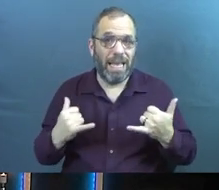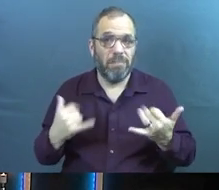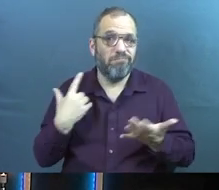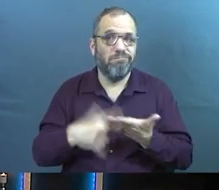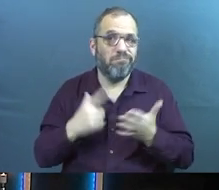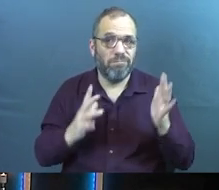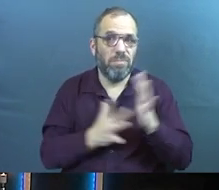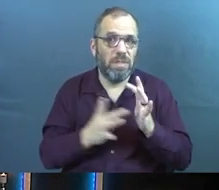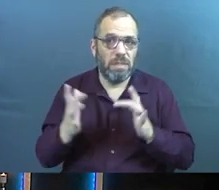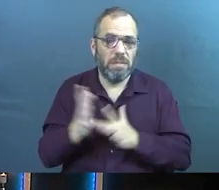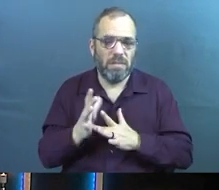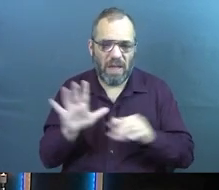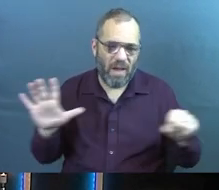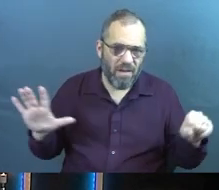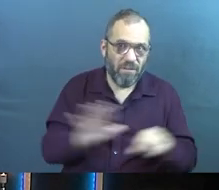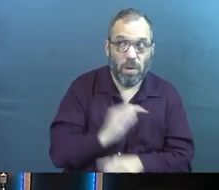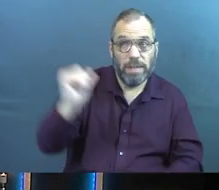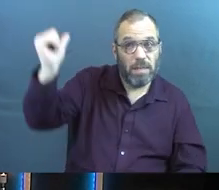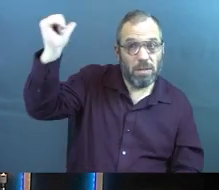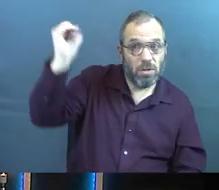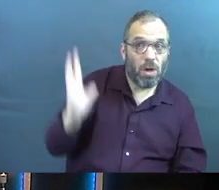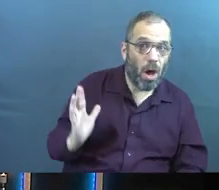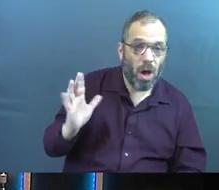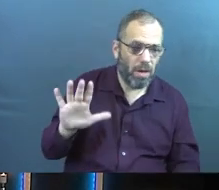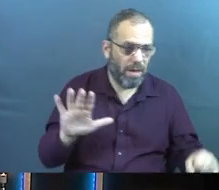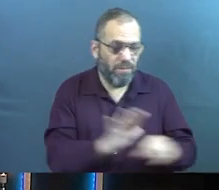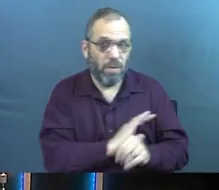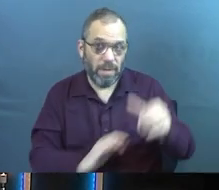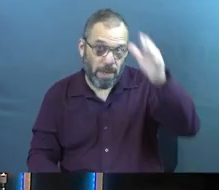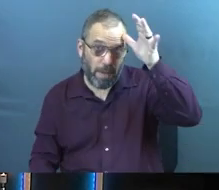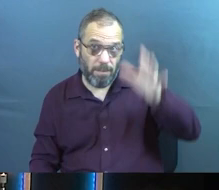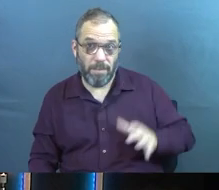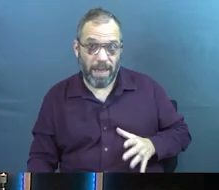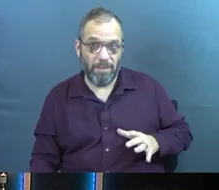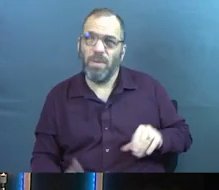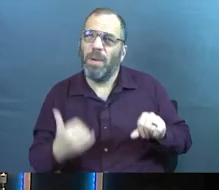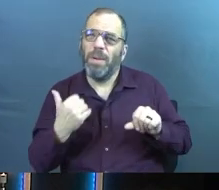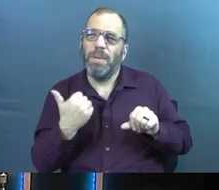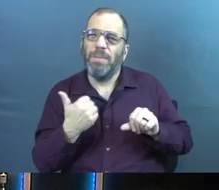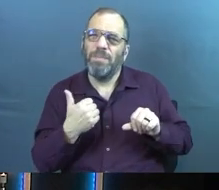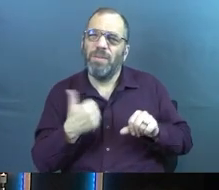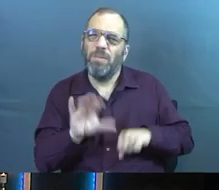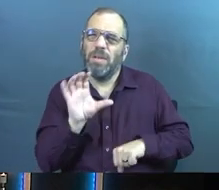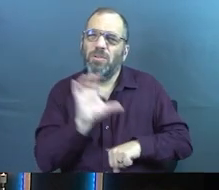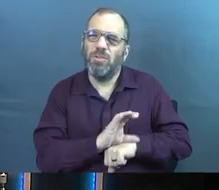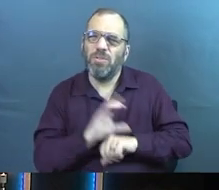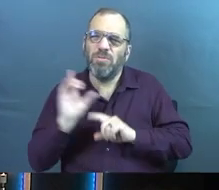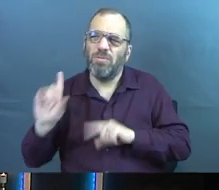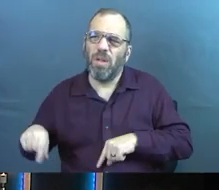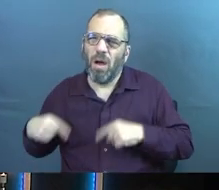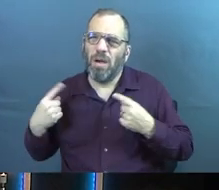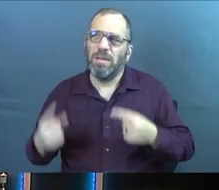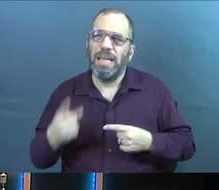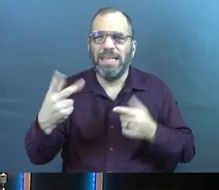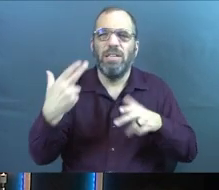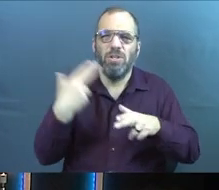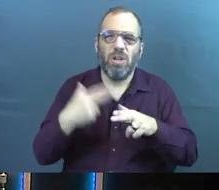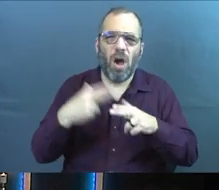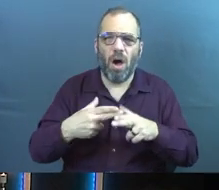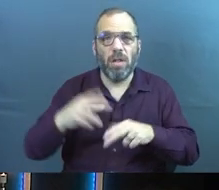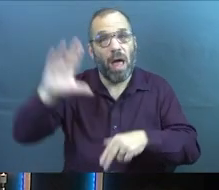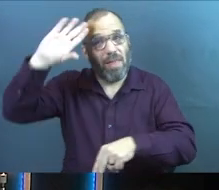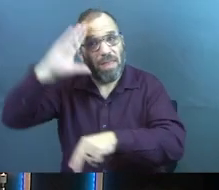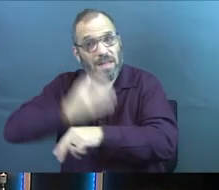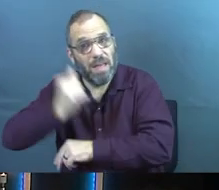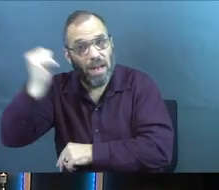about Jesus being fully God and fully man. We've probably heard this before. We've been in church a while. He is referred to as the Son